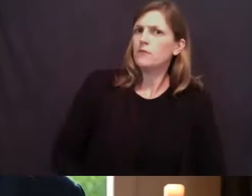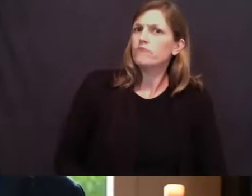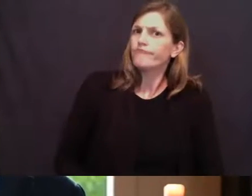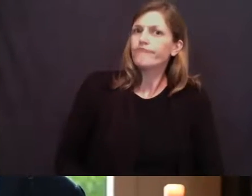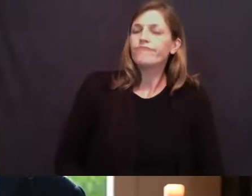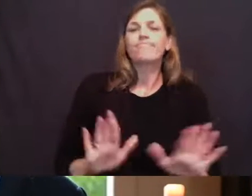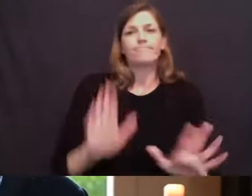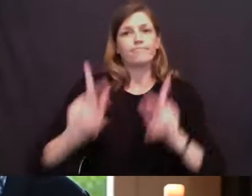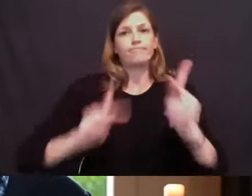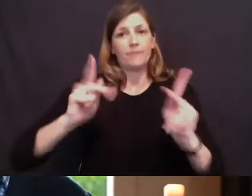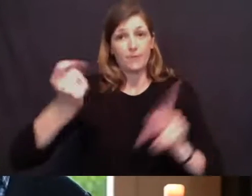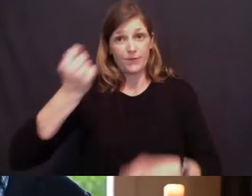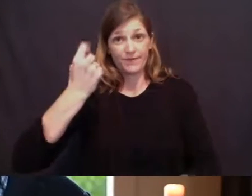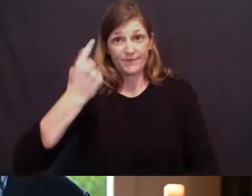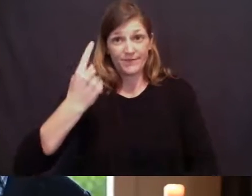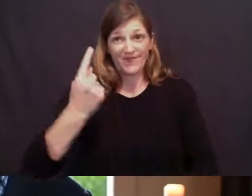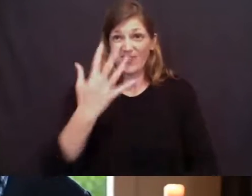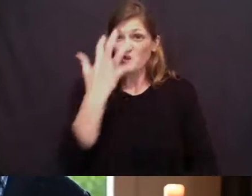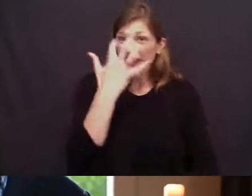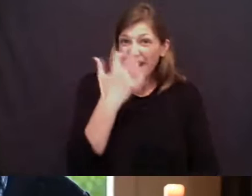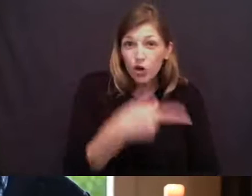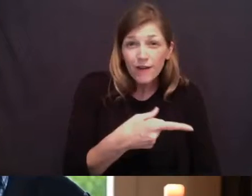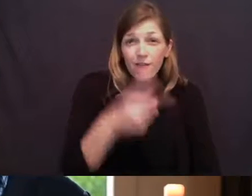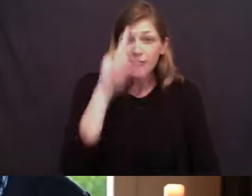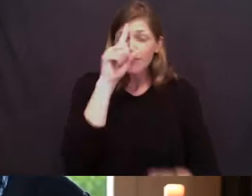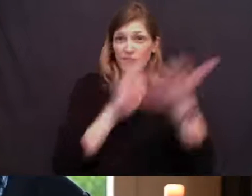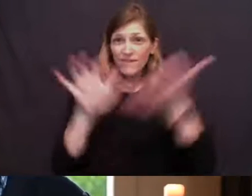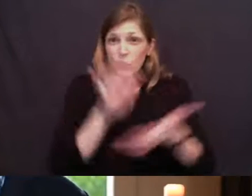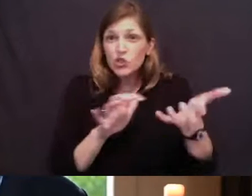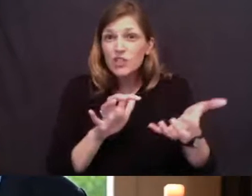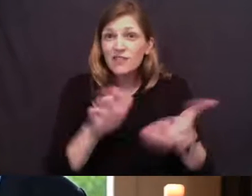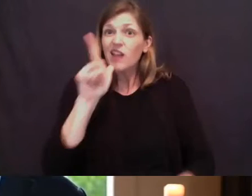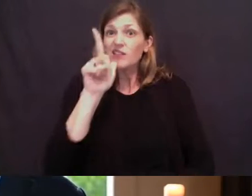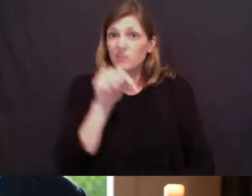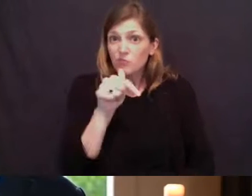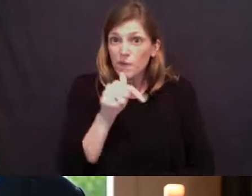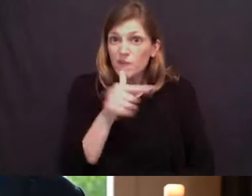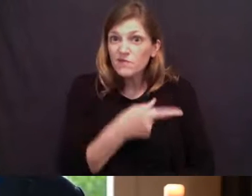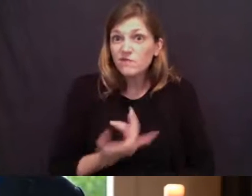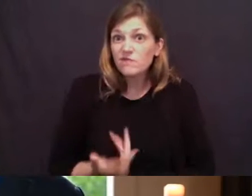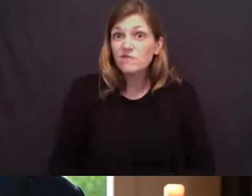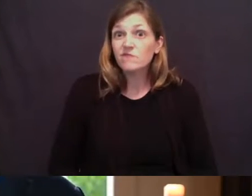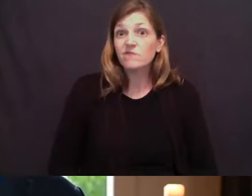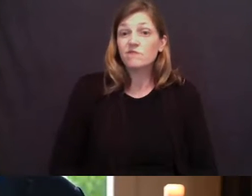Folks, listen. There is anger here. There's confusion here. And there's disappointment here.